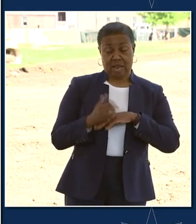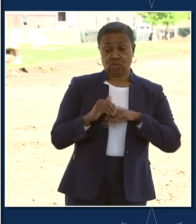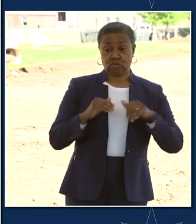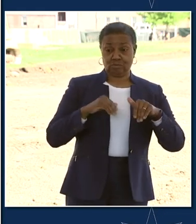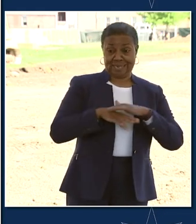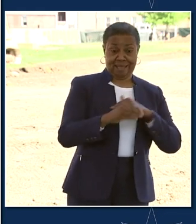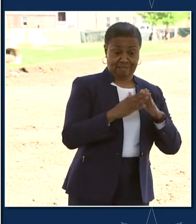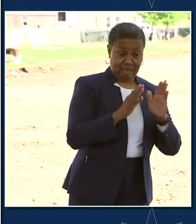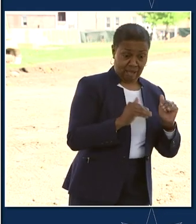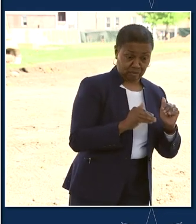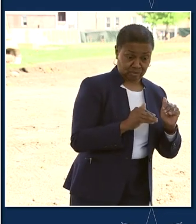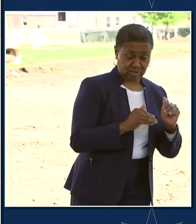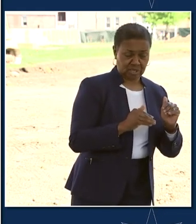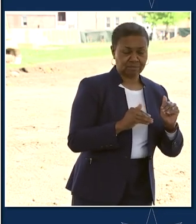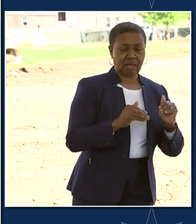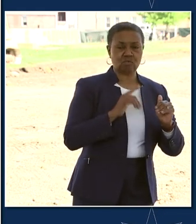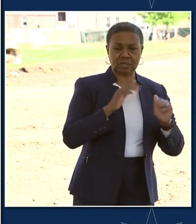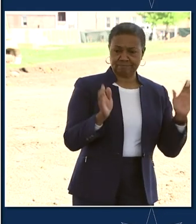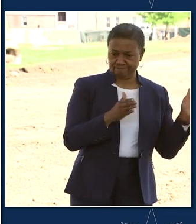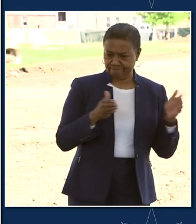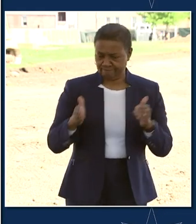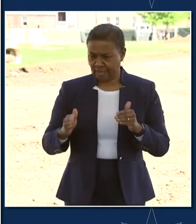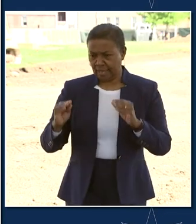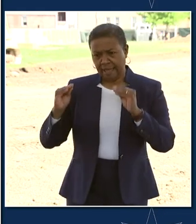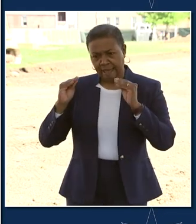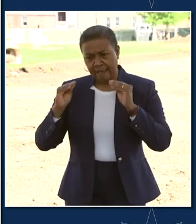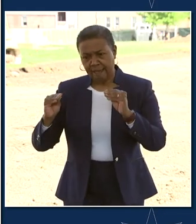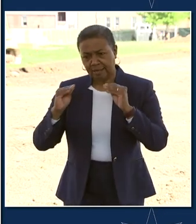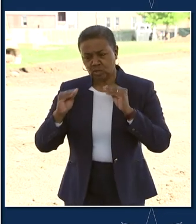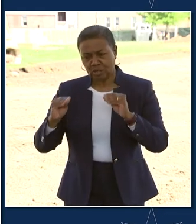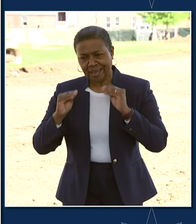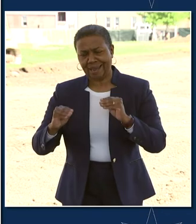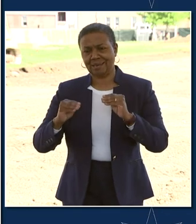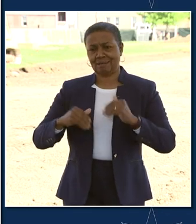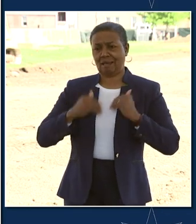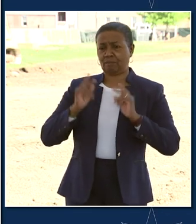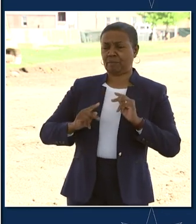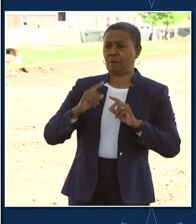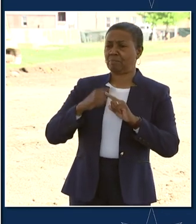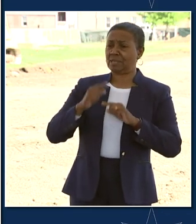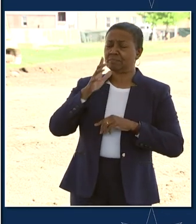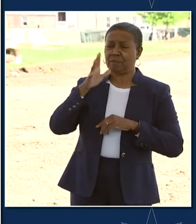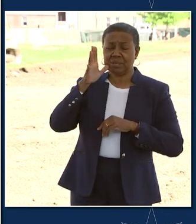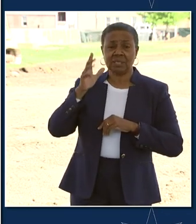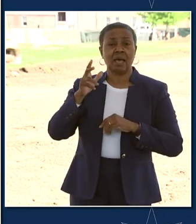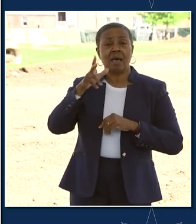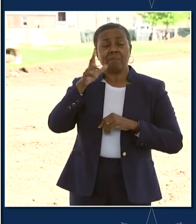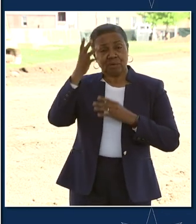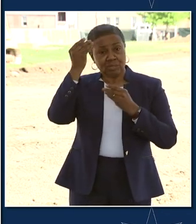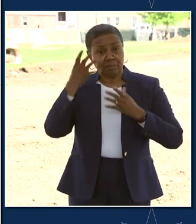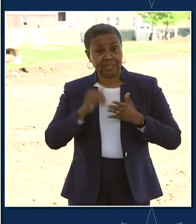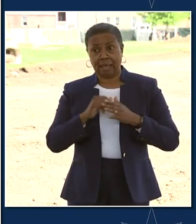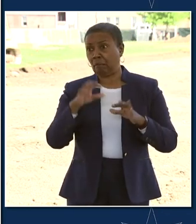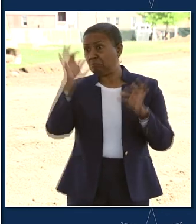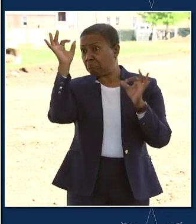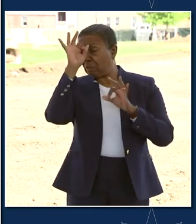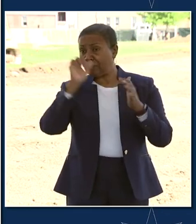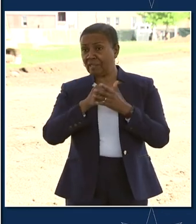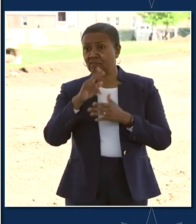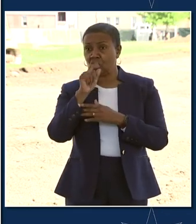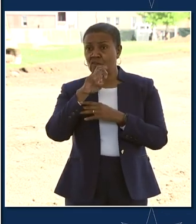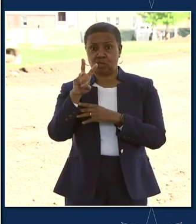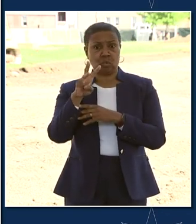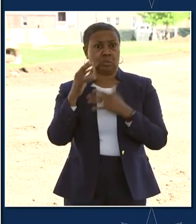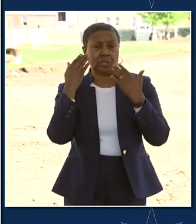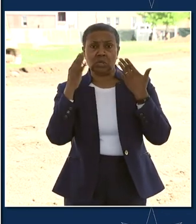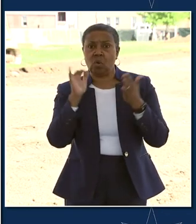doing a full court press on educating our young people and parents. I'm hearing from many parents, they had no idea that there was a curfew, even